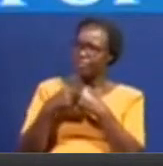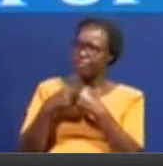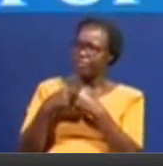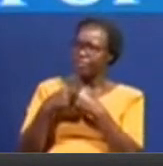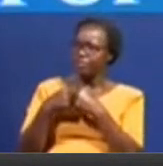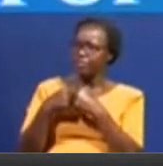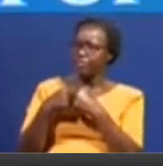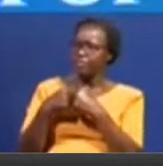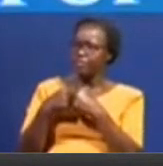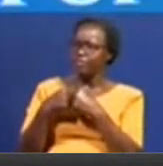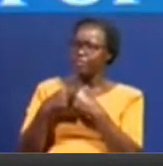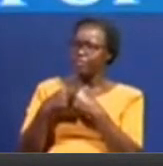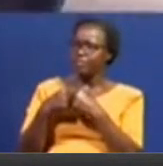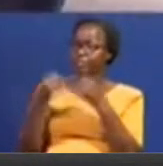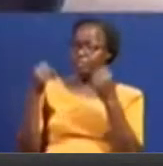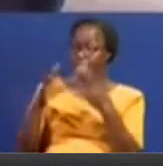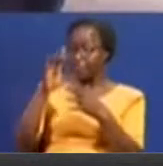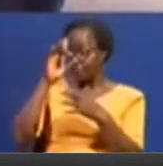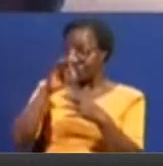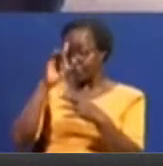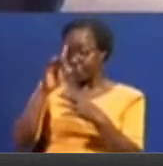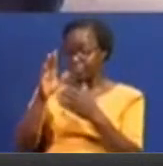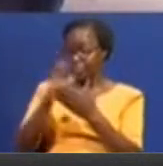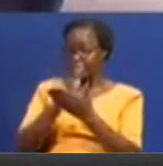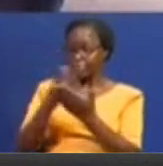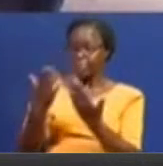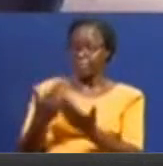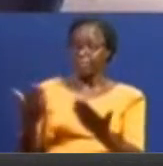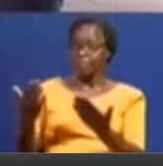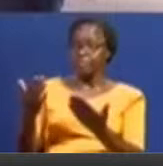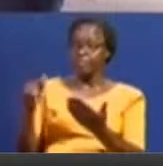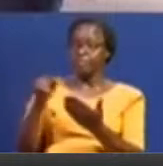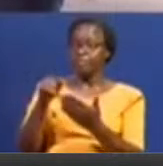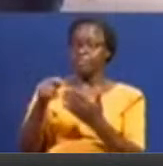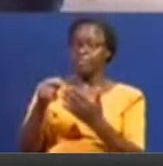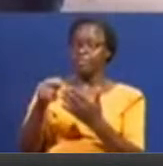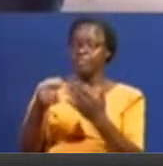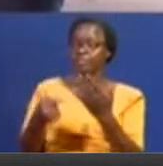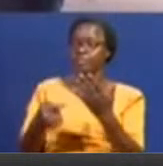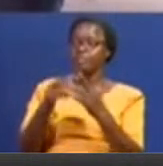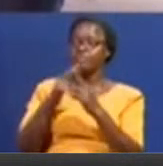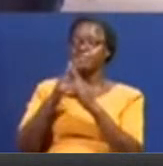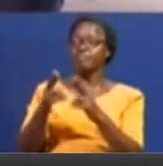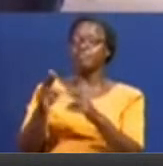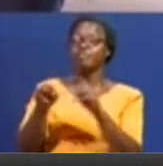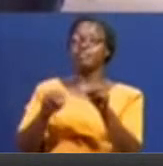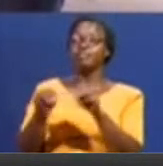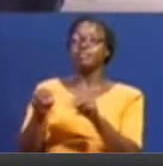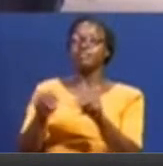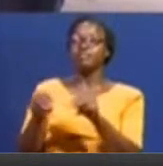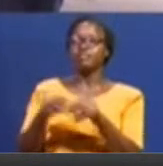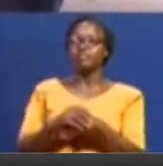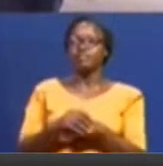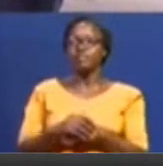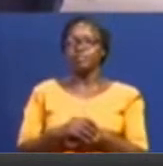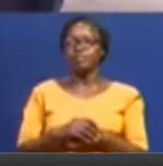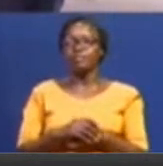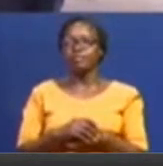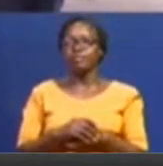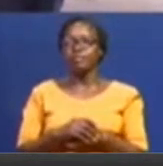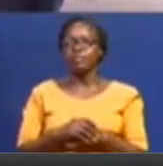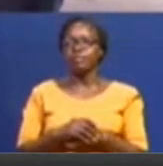some of the major critical aspects of this results management